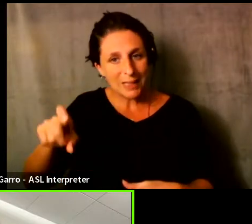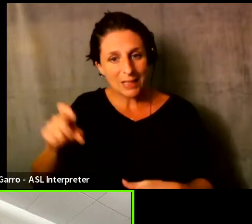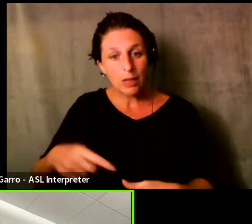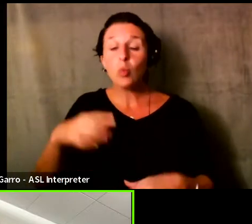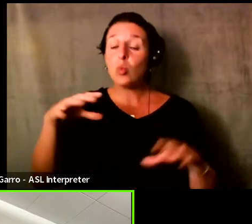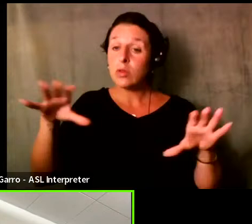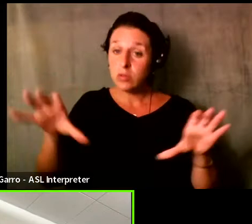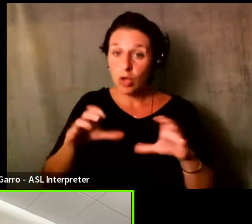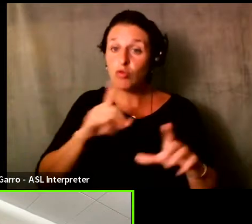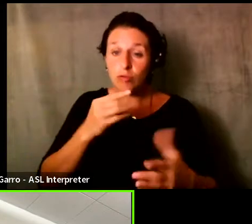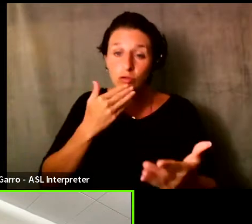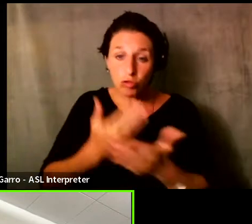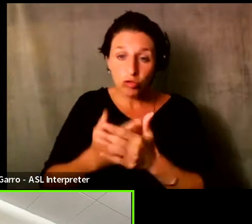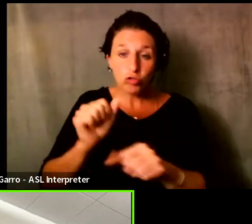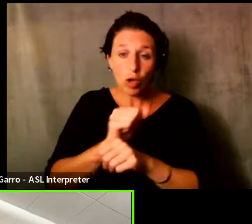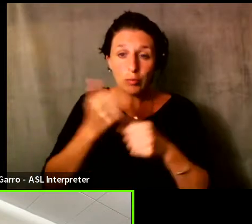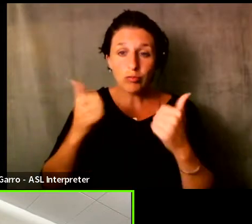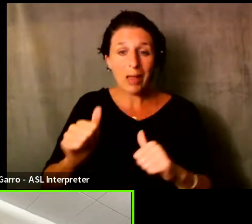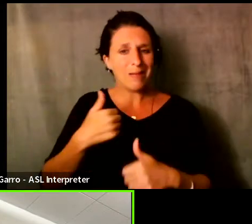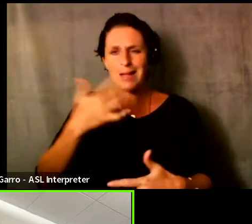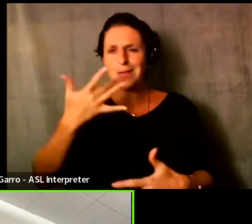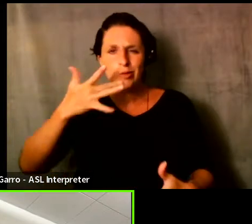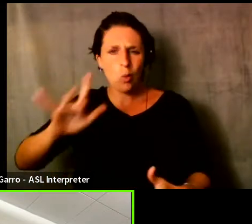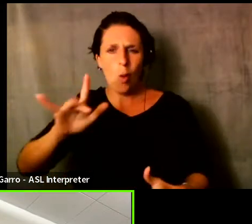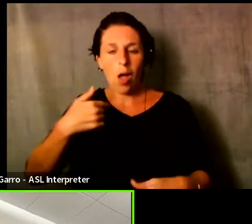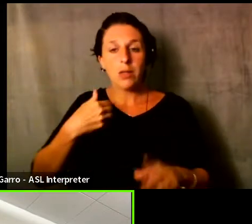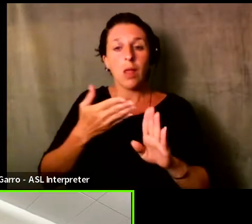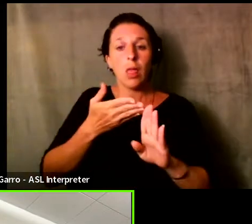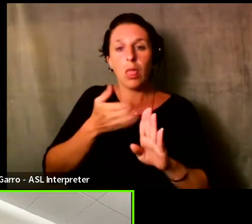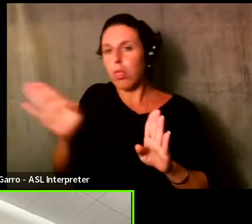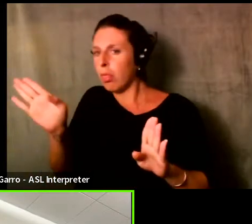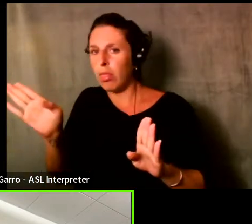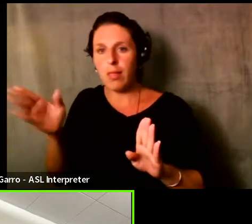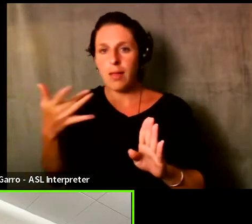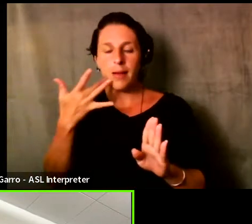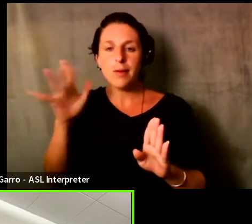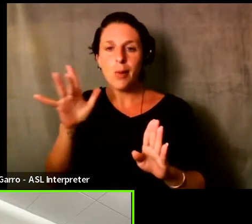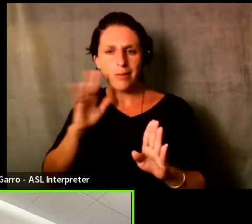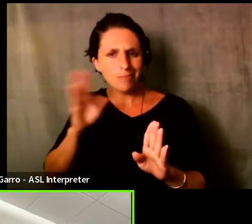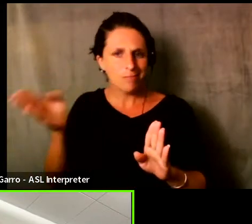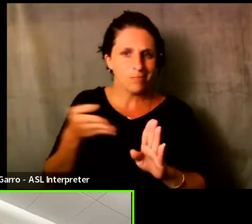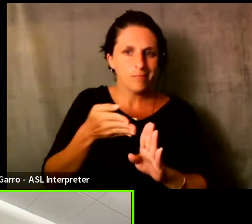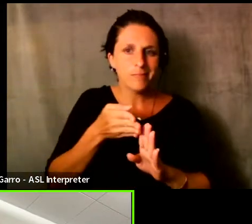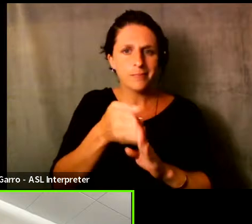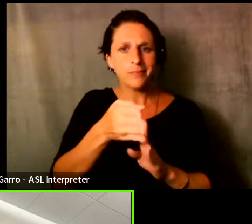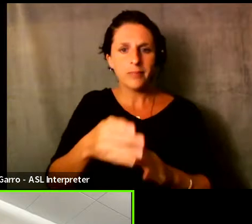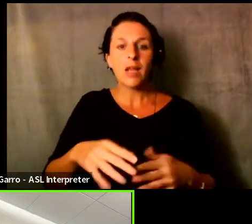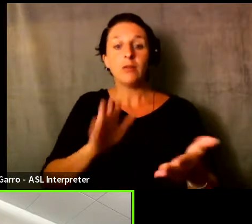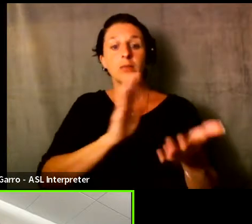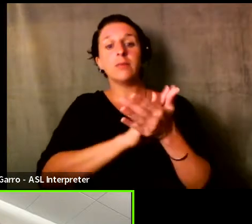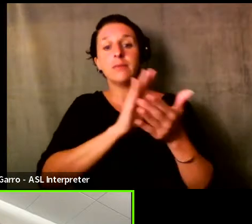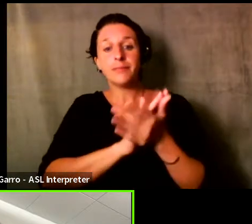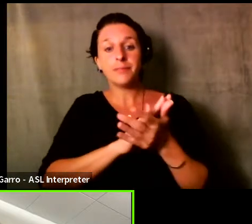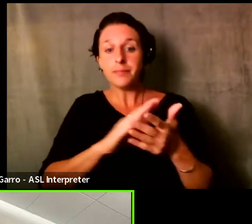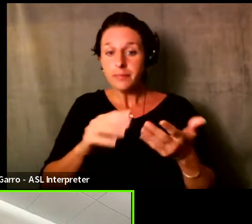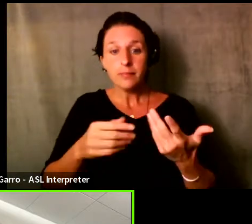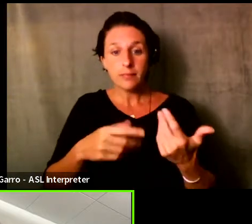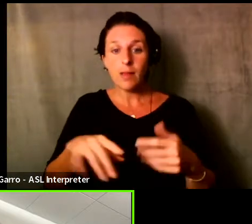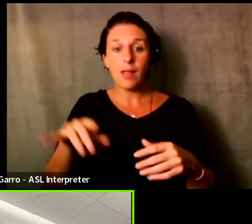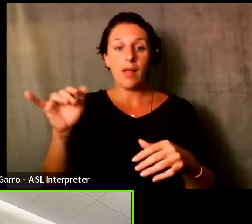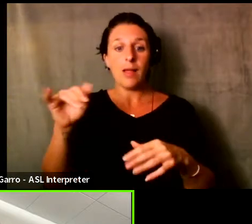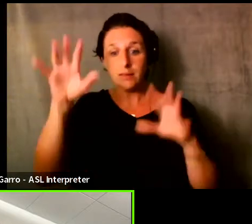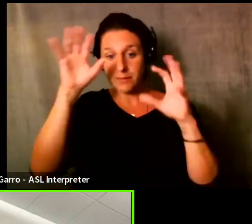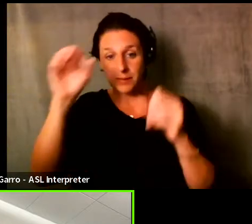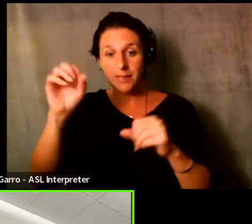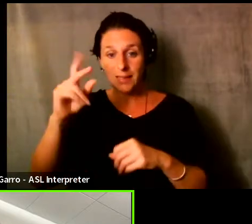trying. And I don't want us to deviate from our course. I really want to commend Assistant Superintendent Kemke on all